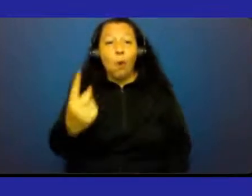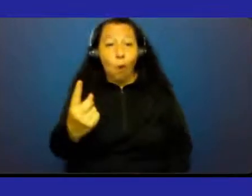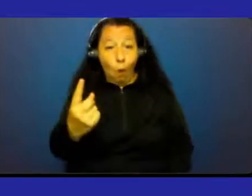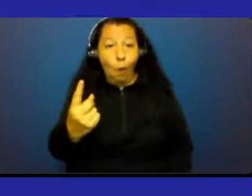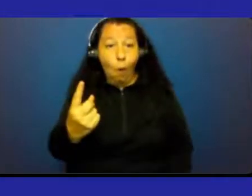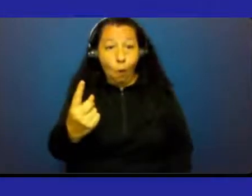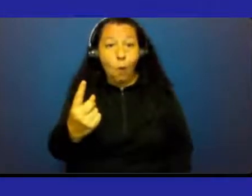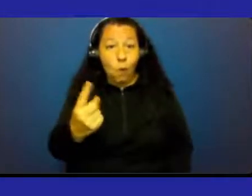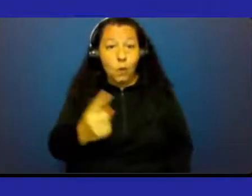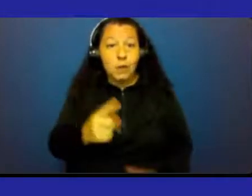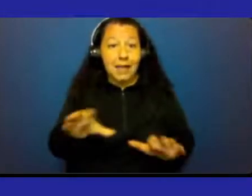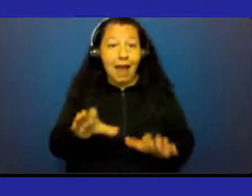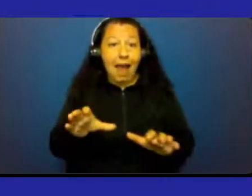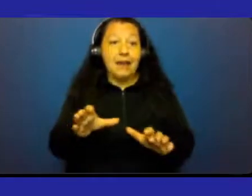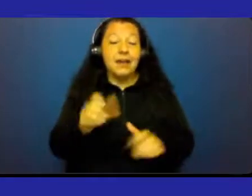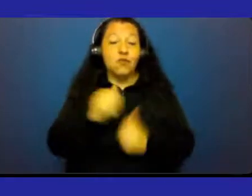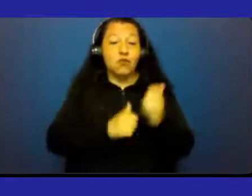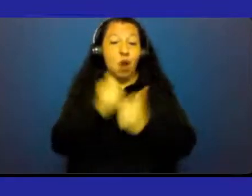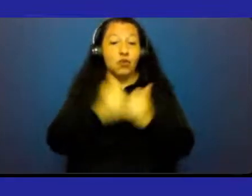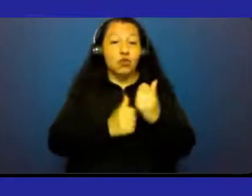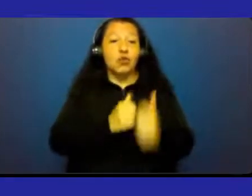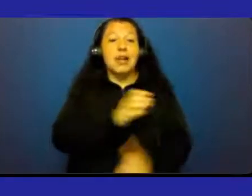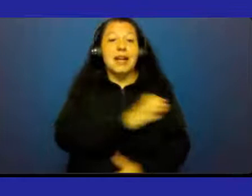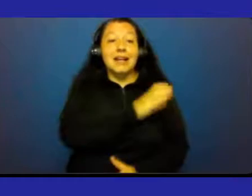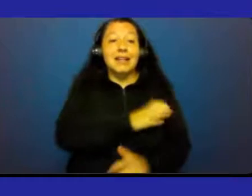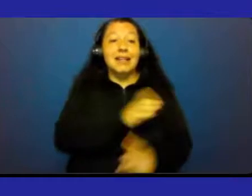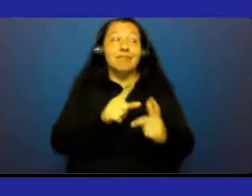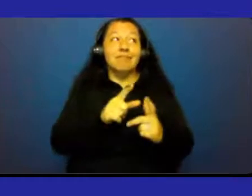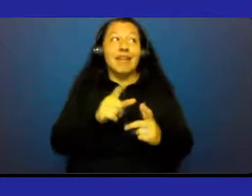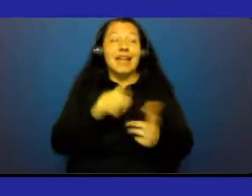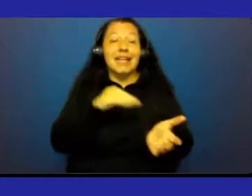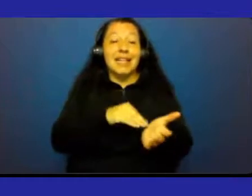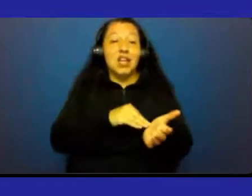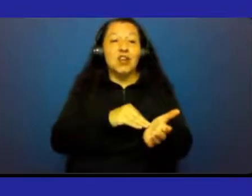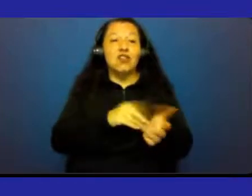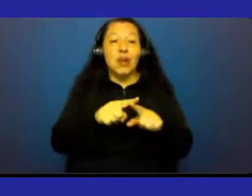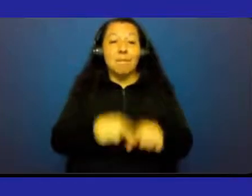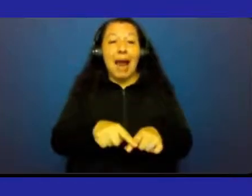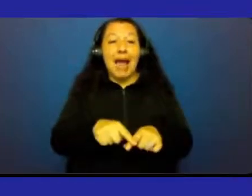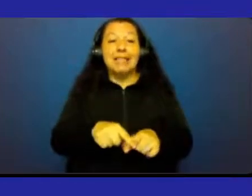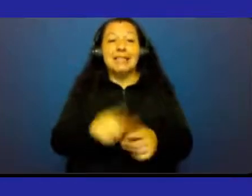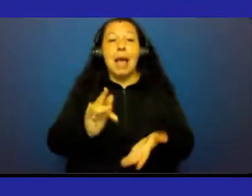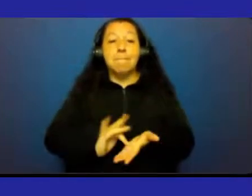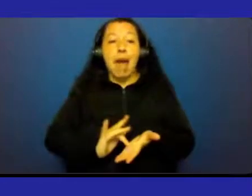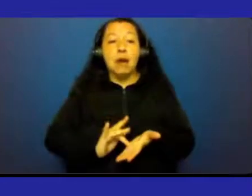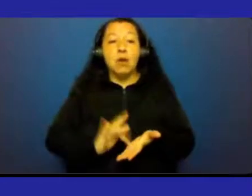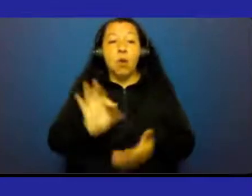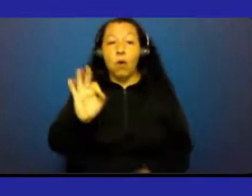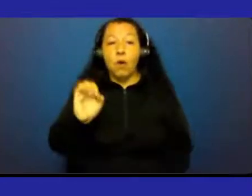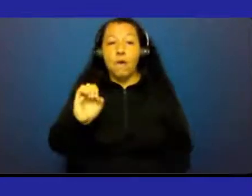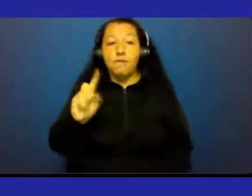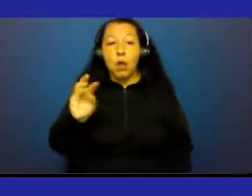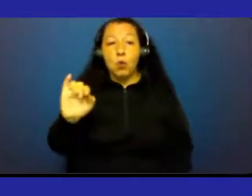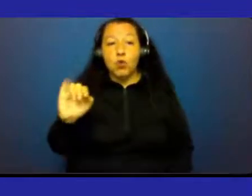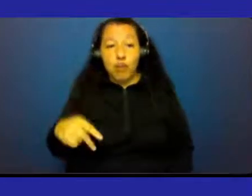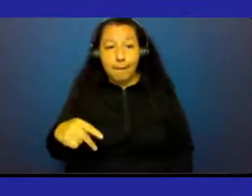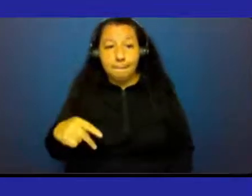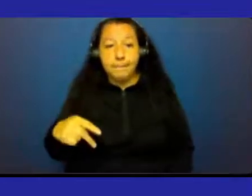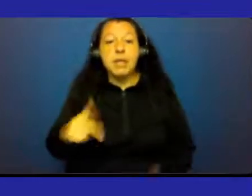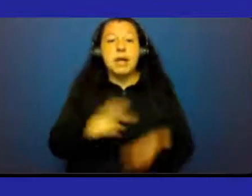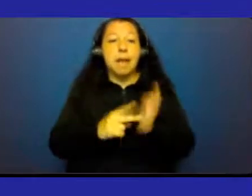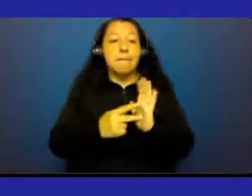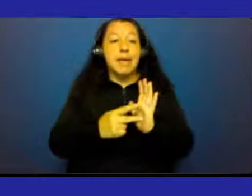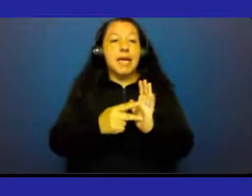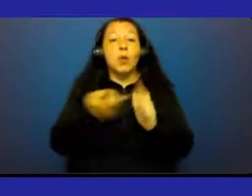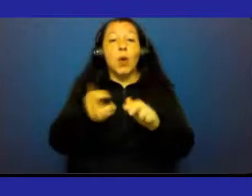structured clinician forensic medical fellowship. The fellowship will highlight the ability to identify